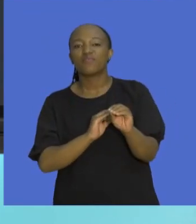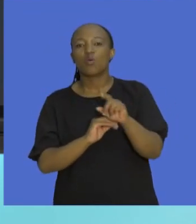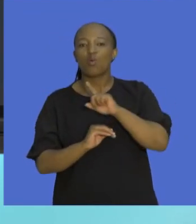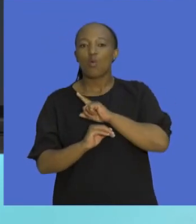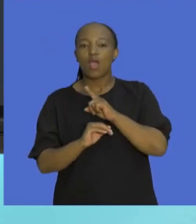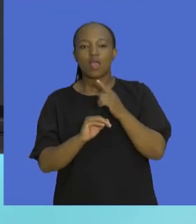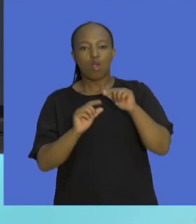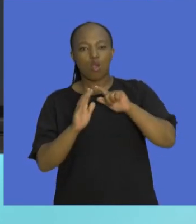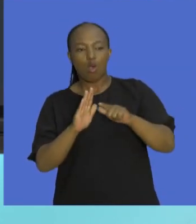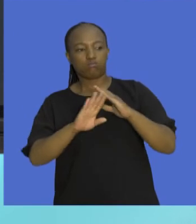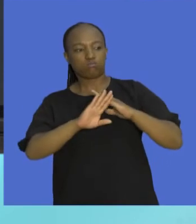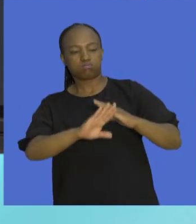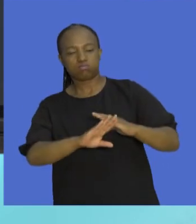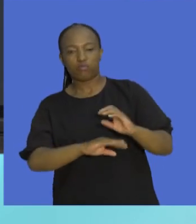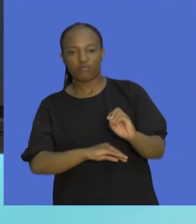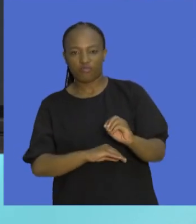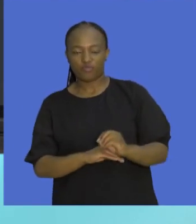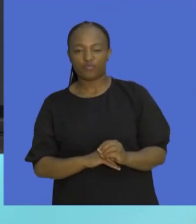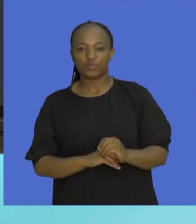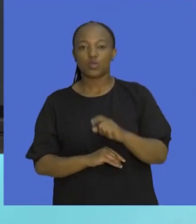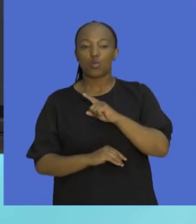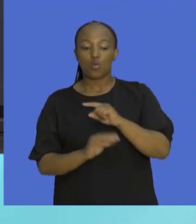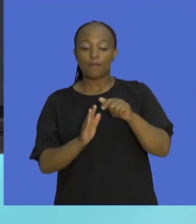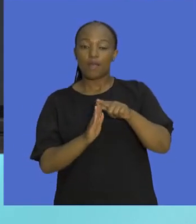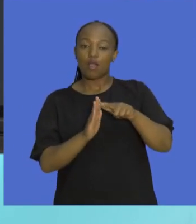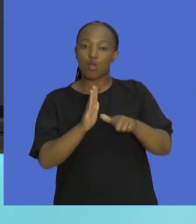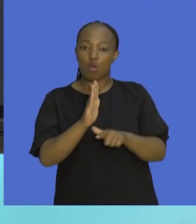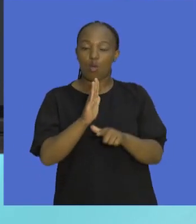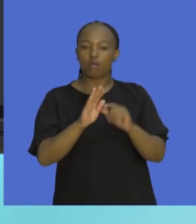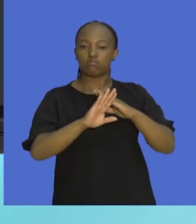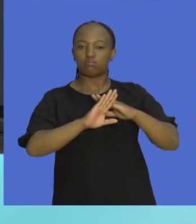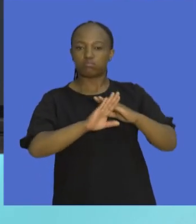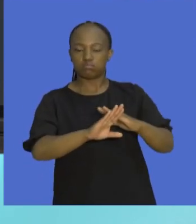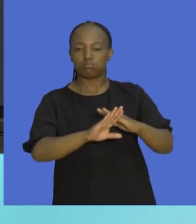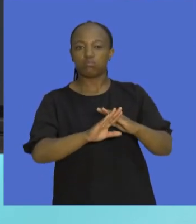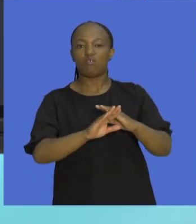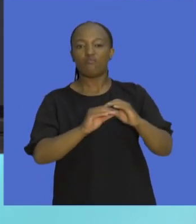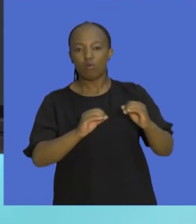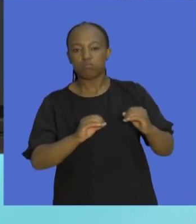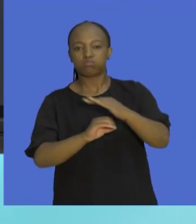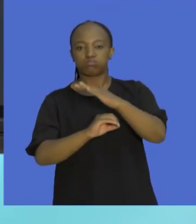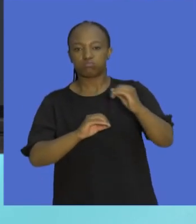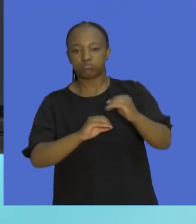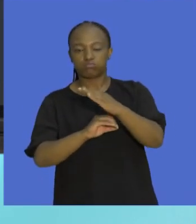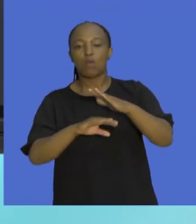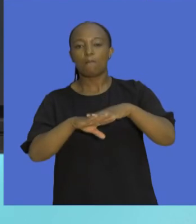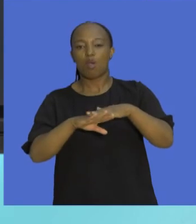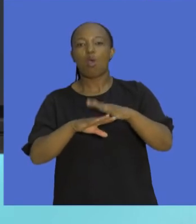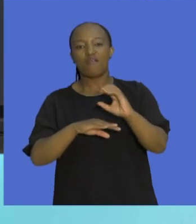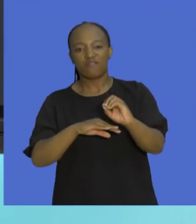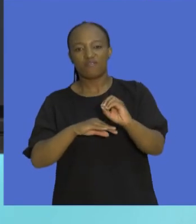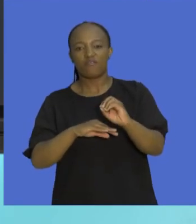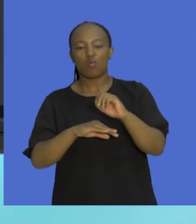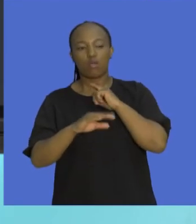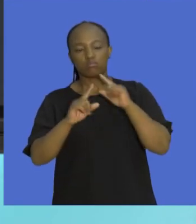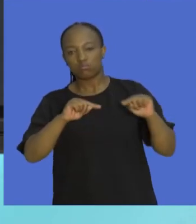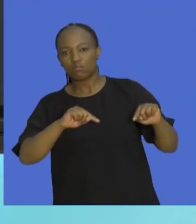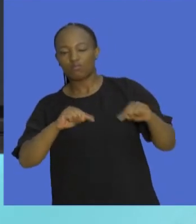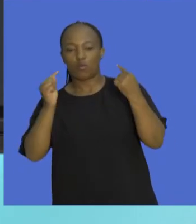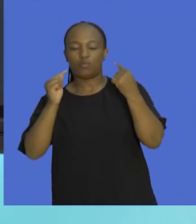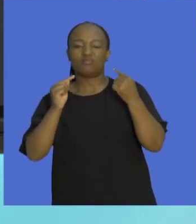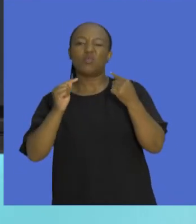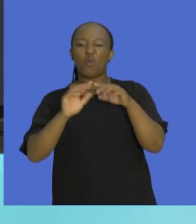Hence, it has a lower resistance. That's why if there is a lesser opposition to the flow of charge, there is more current because the opposition